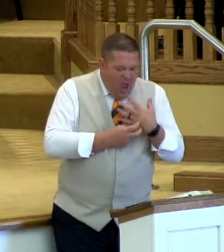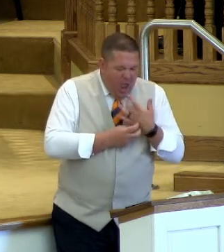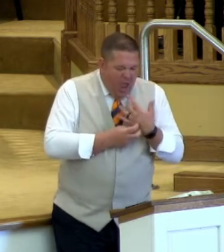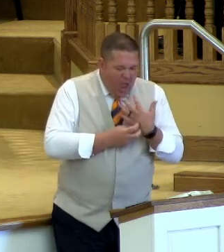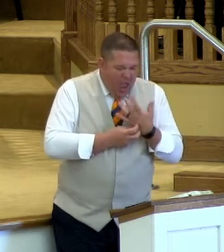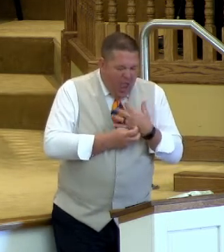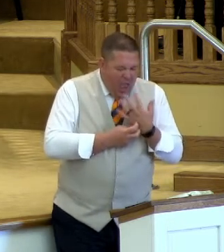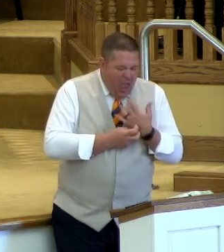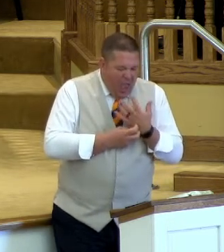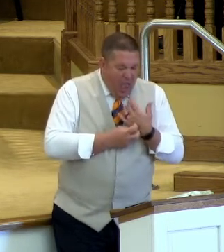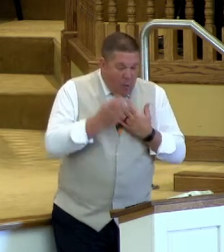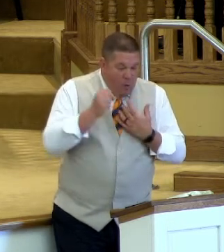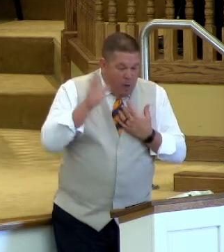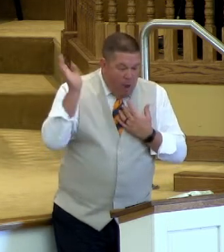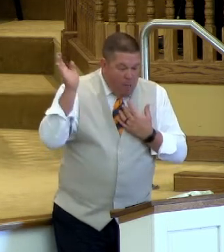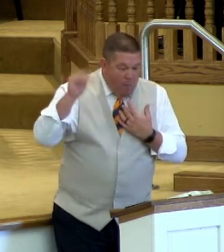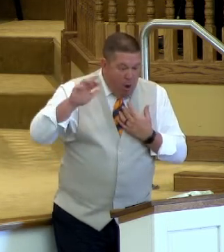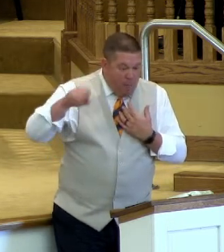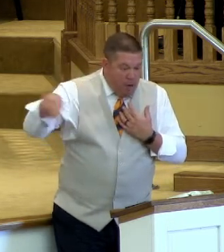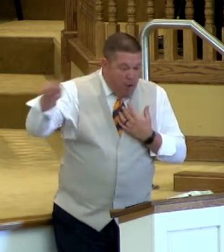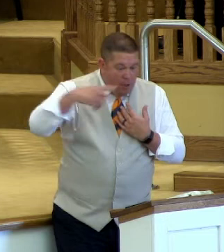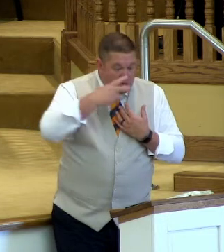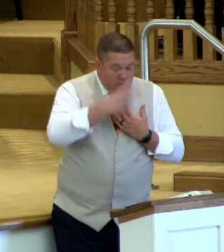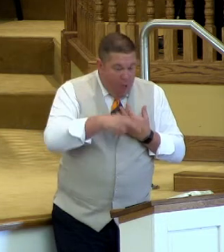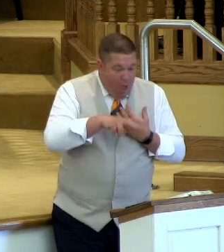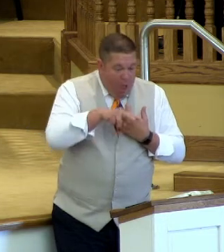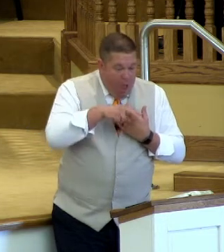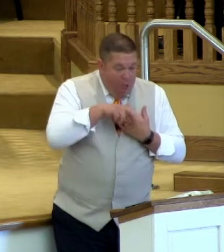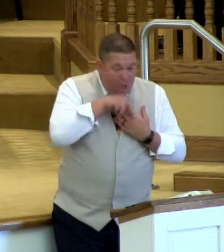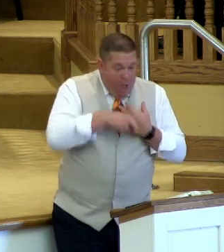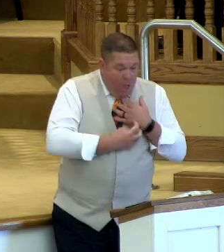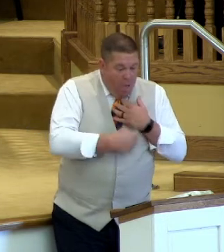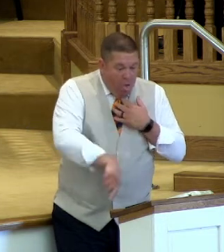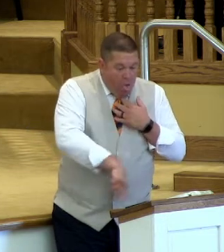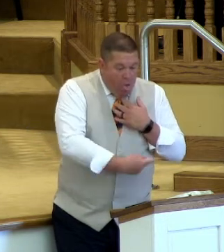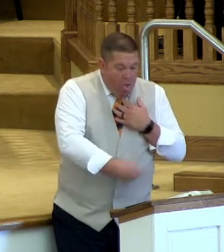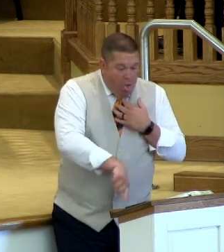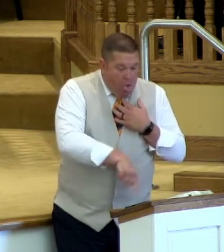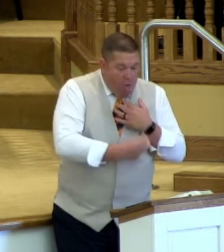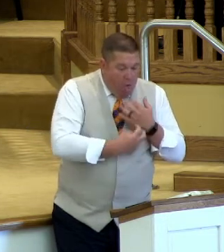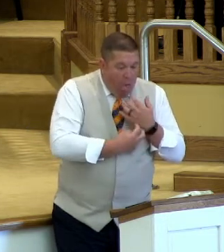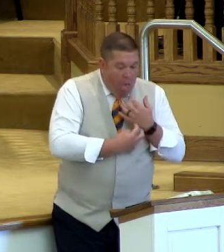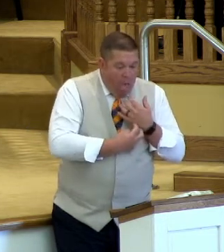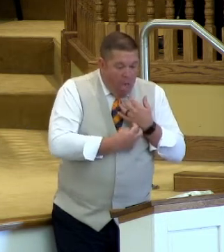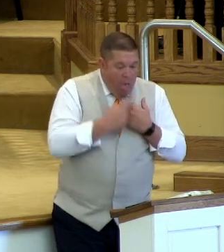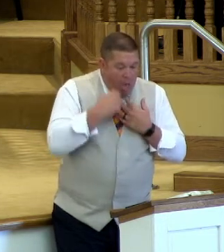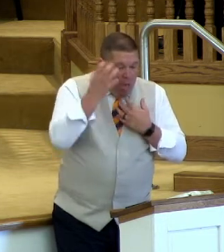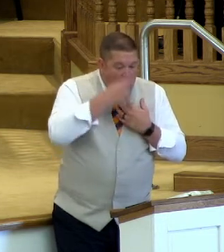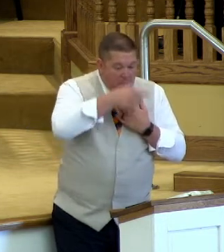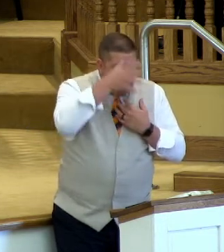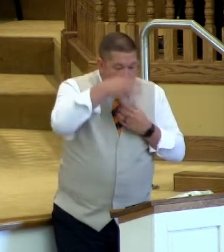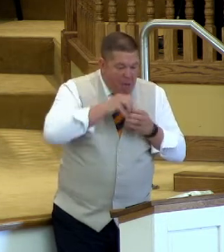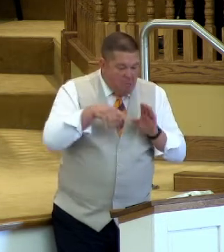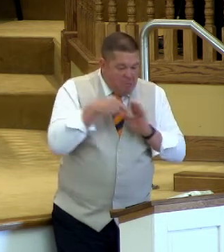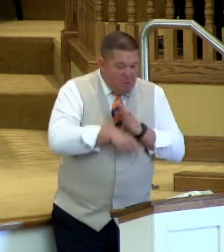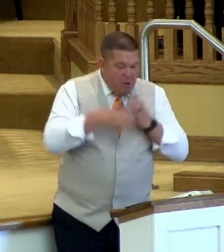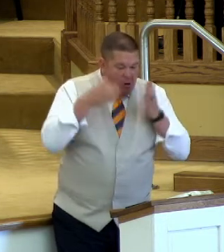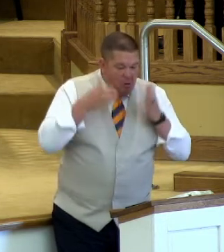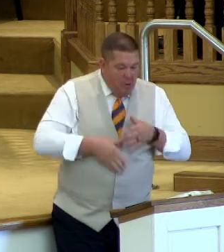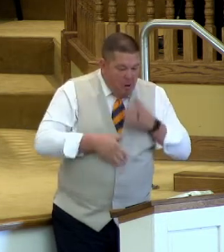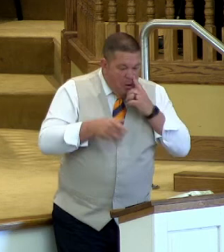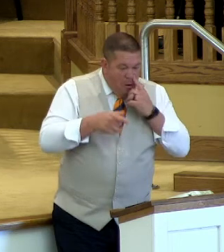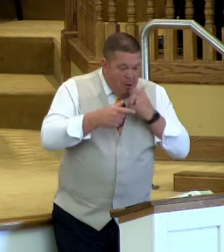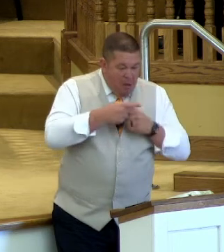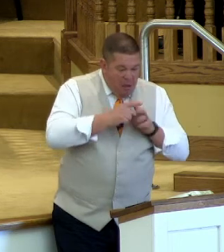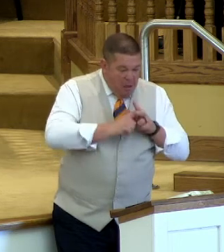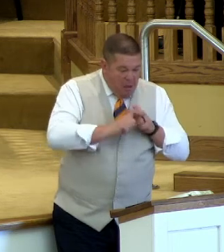hand. And when the barbarians saw the venomous beast hang on his hand, they said among themselves, 'No doubt this man is a murderer, whom